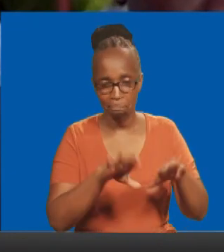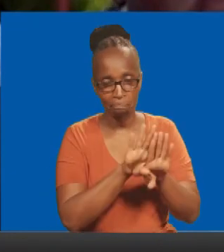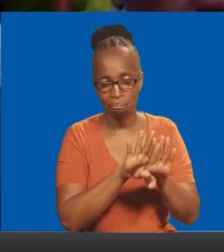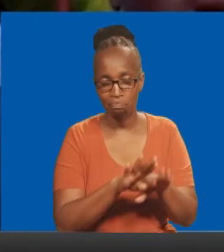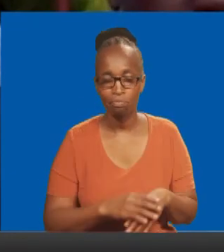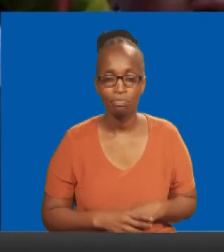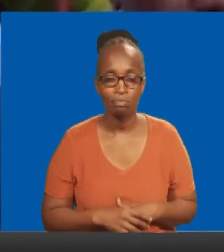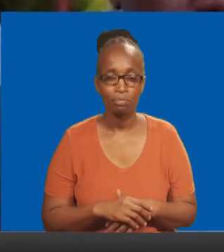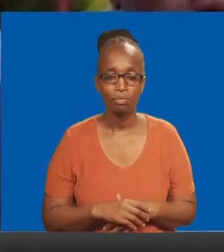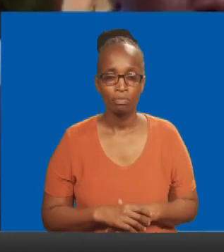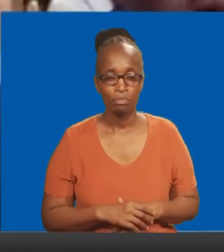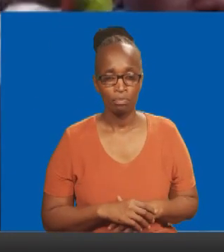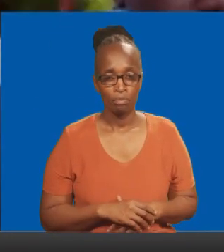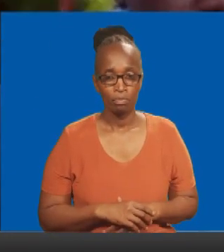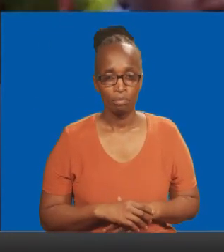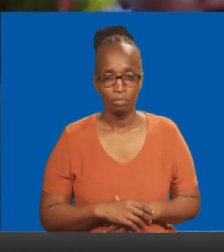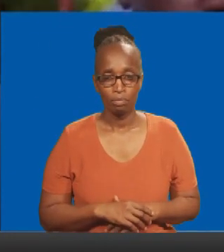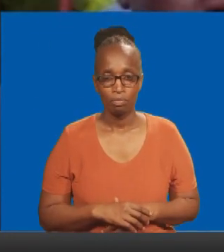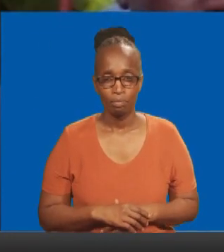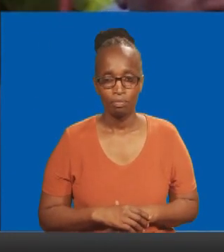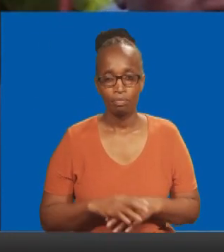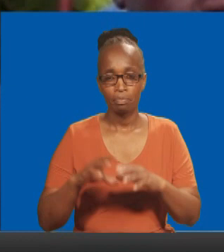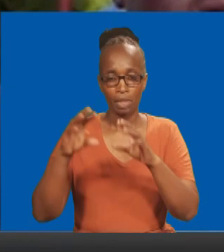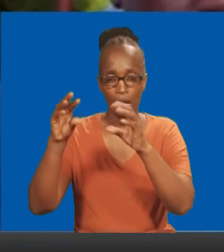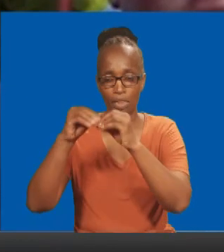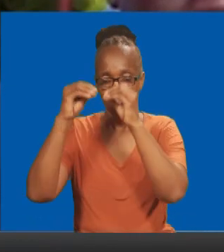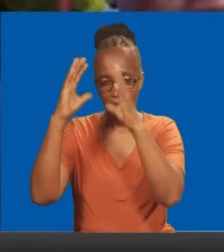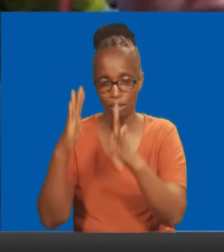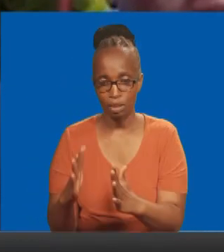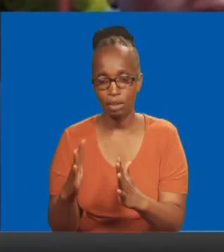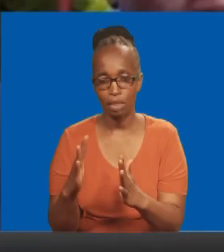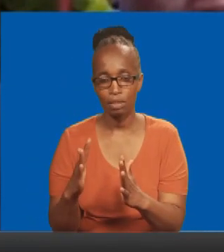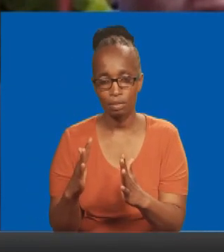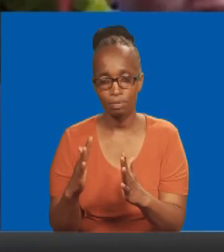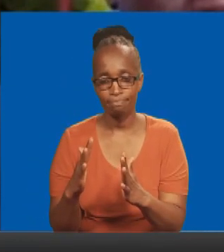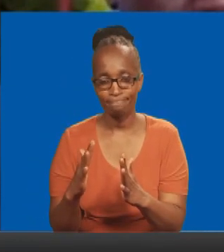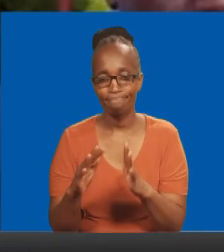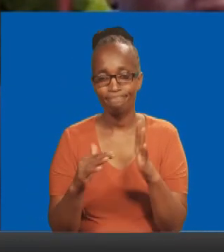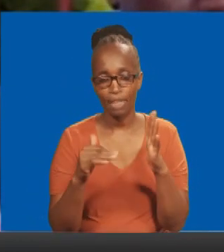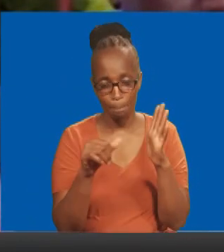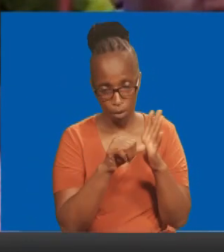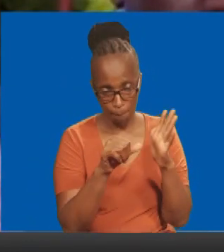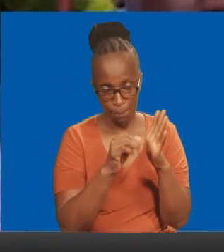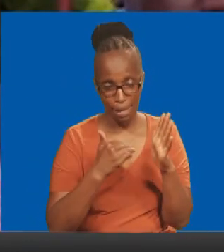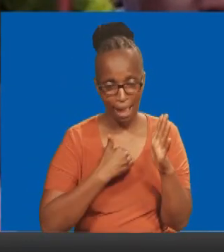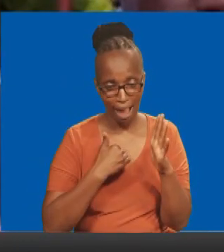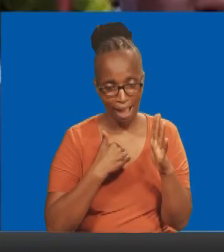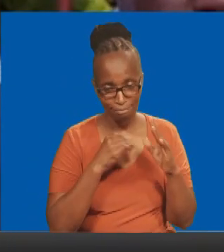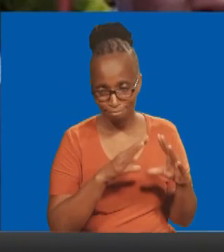operating. So kwa hivyo, walimu wenyewe vile vile wana shida ya kufika huko.